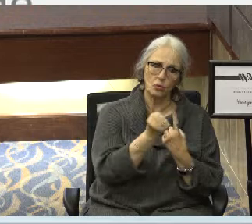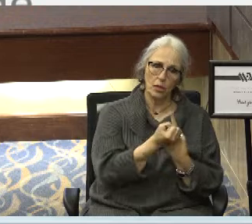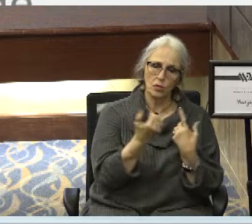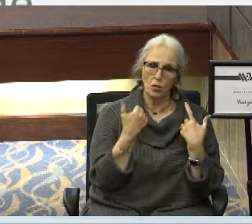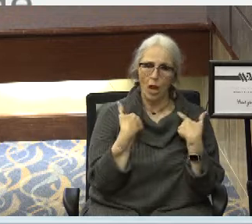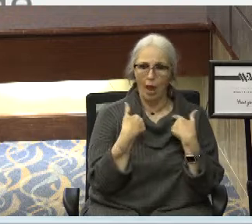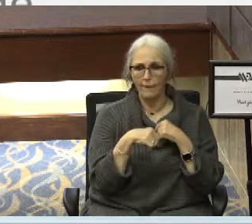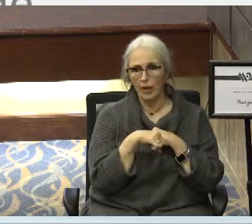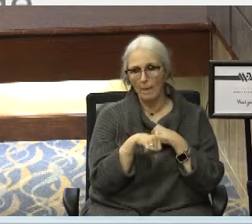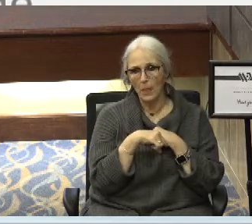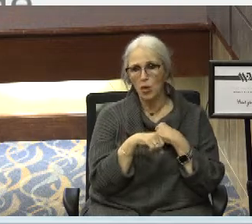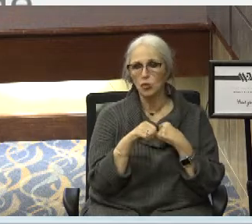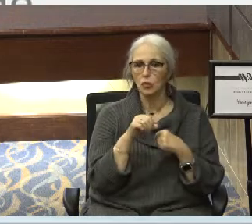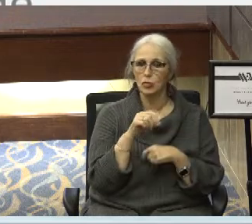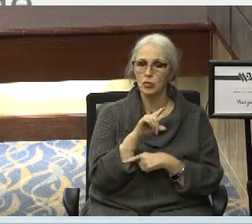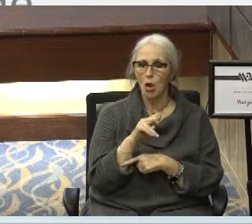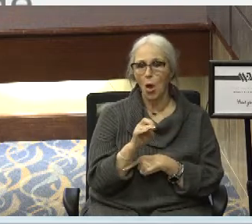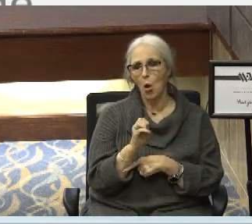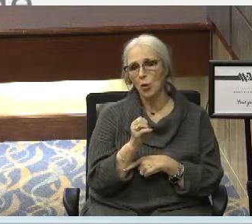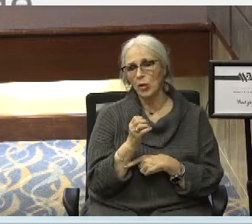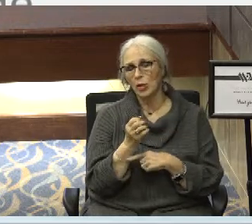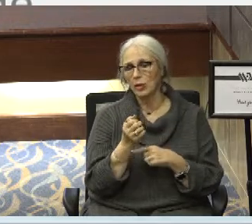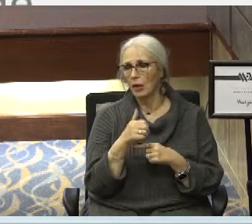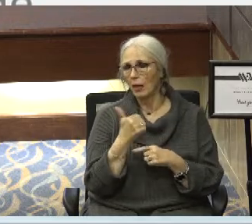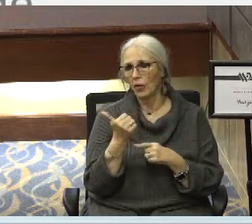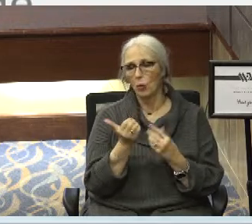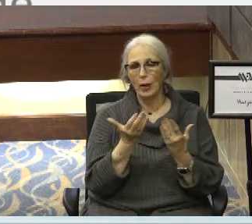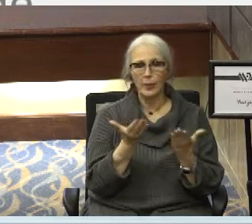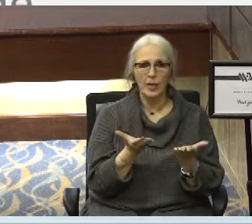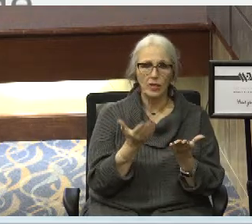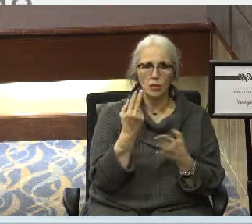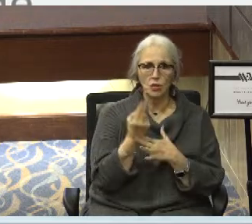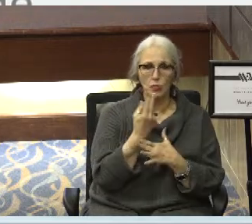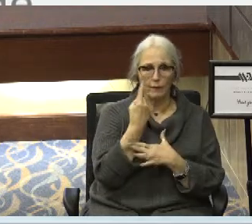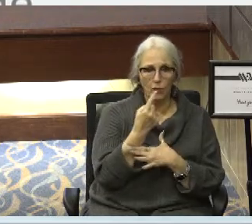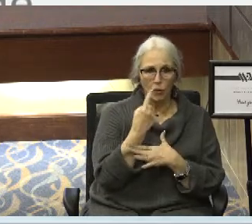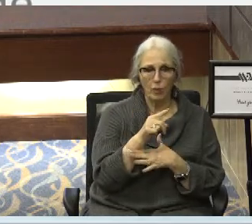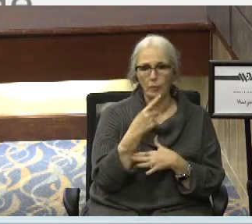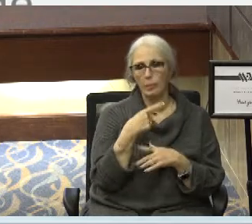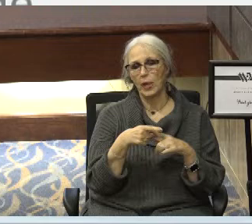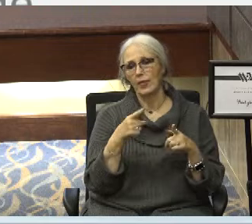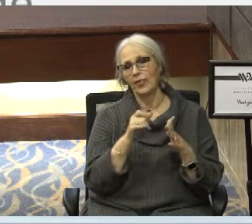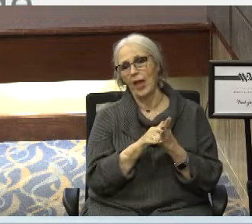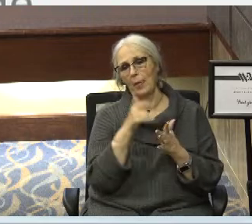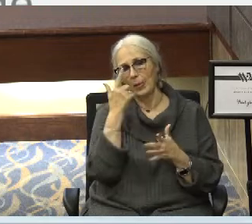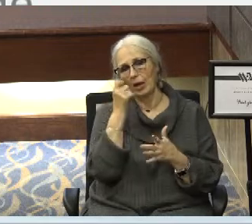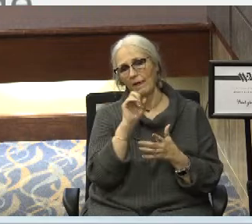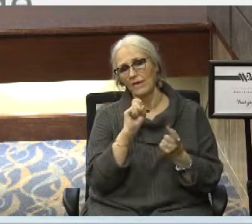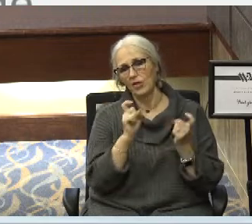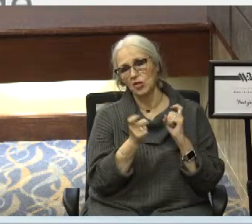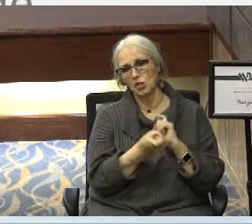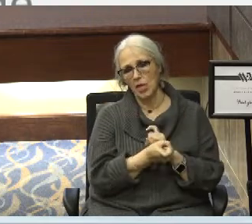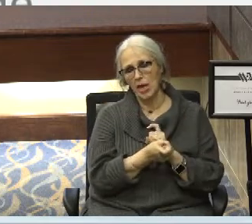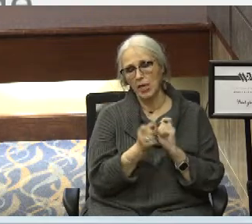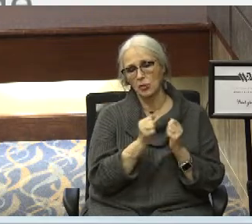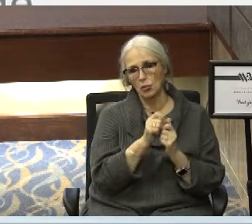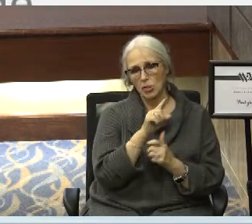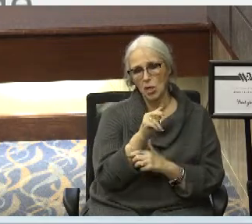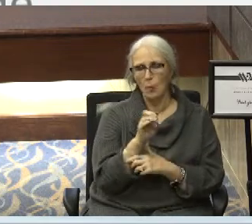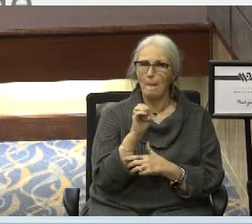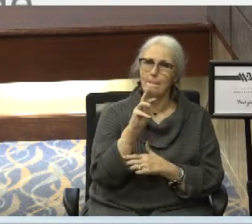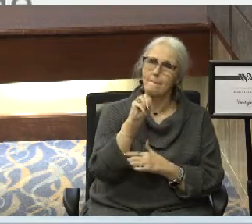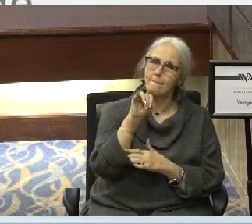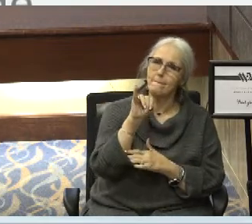commercial zoning and then you have residential uses in that, it was because of the change in the zoning. Back in the mid-'80s,